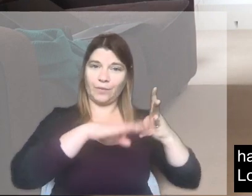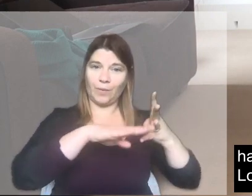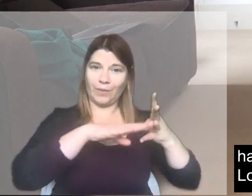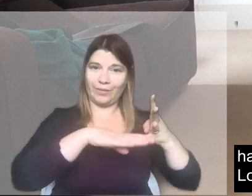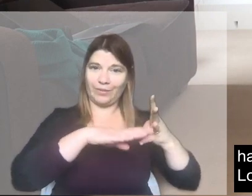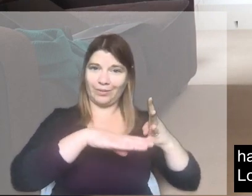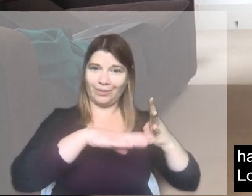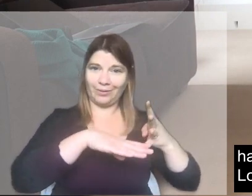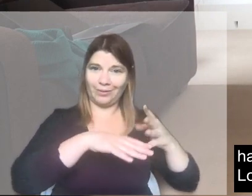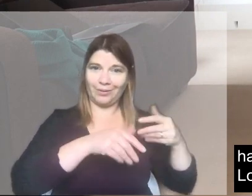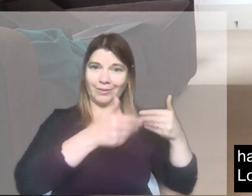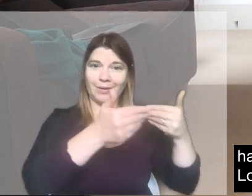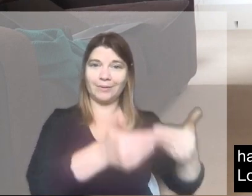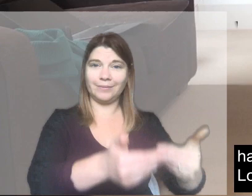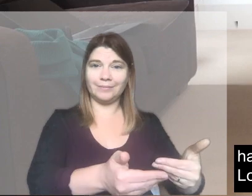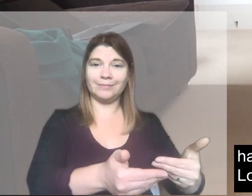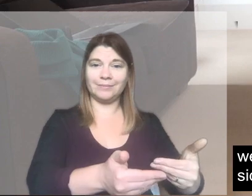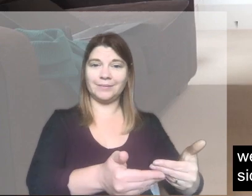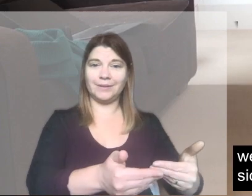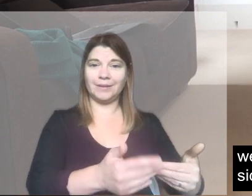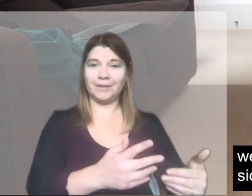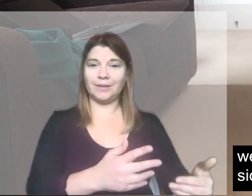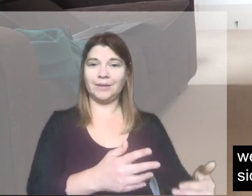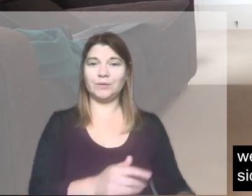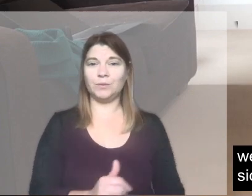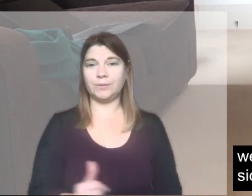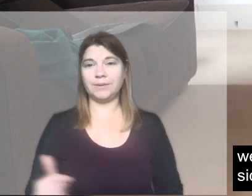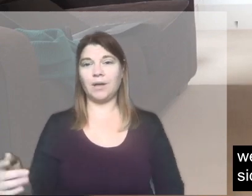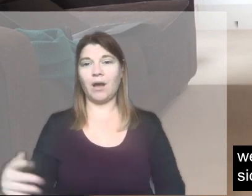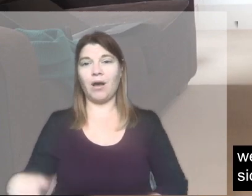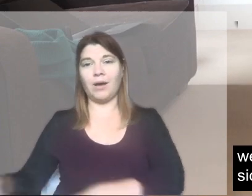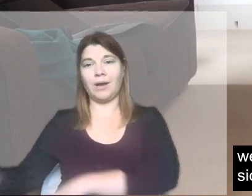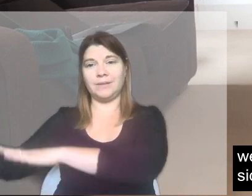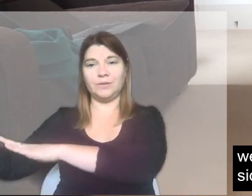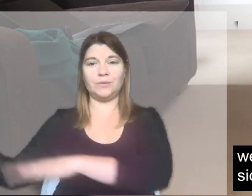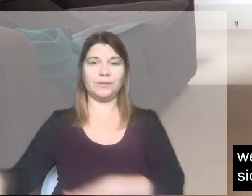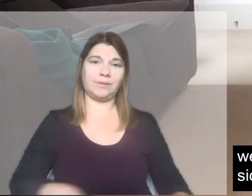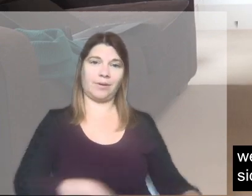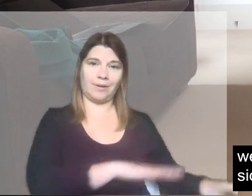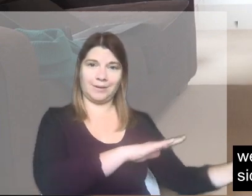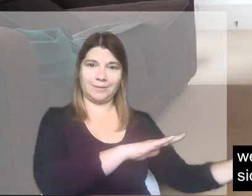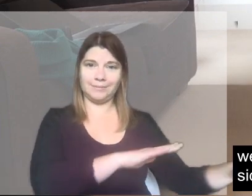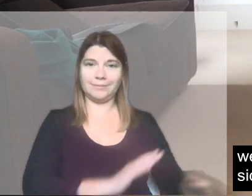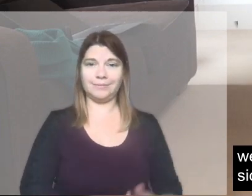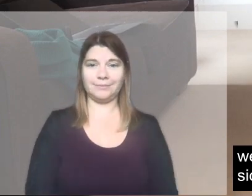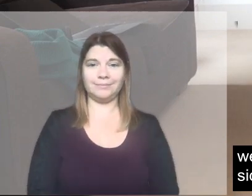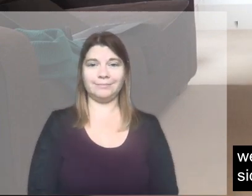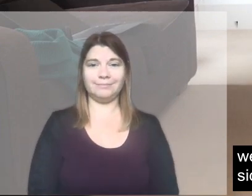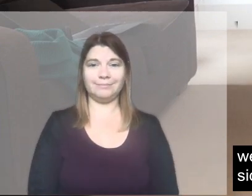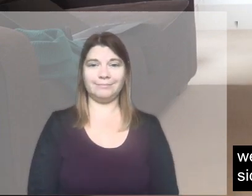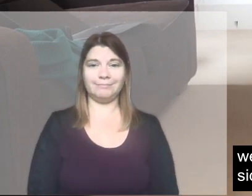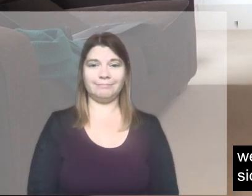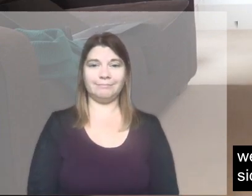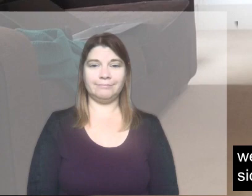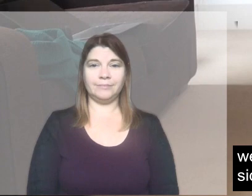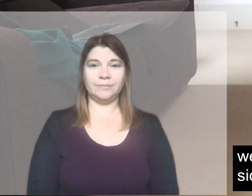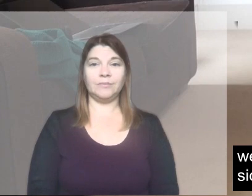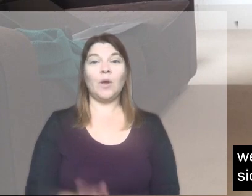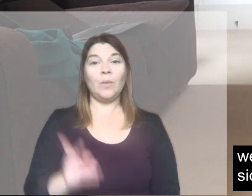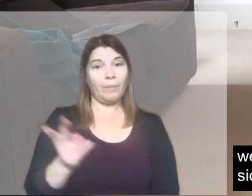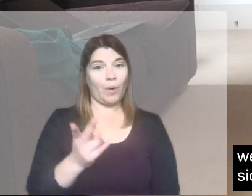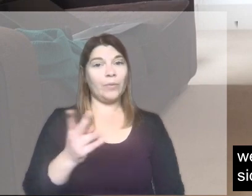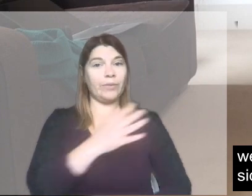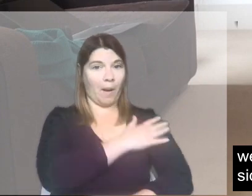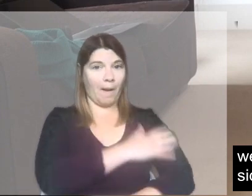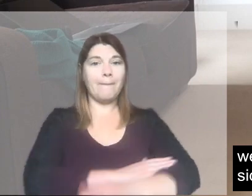Lovely. Okay, so our final set of swings, we're going to swing our arms side to side this time. So